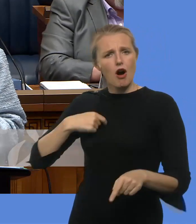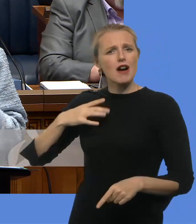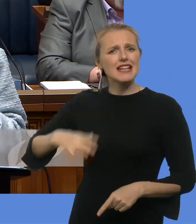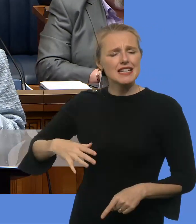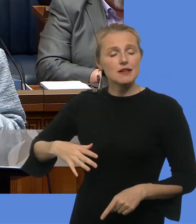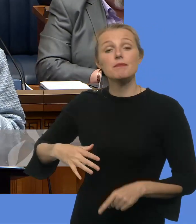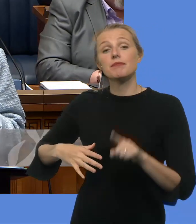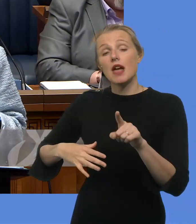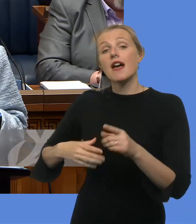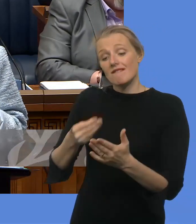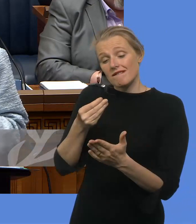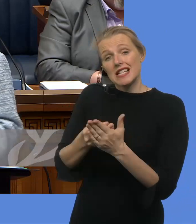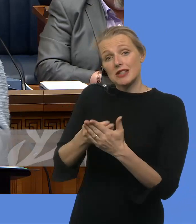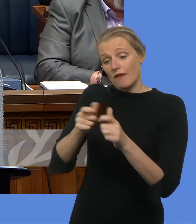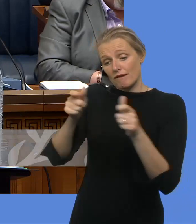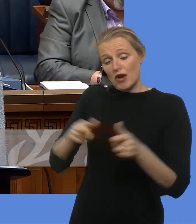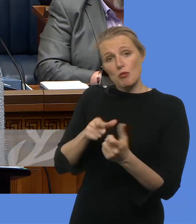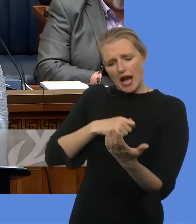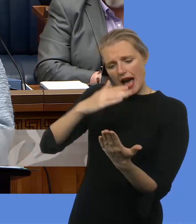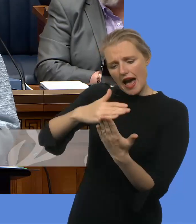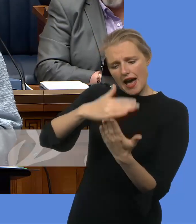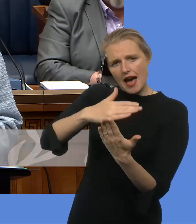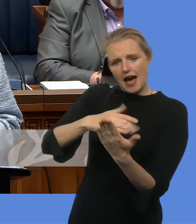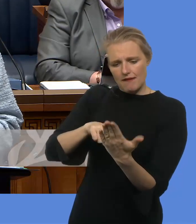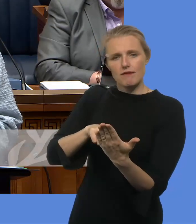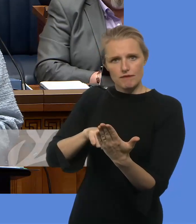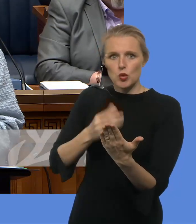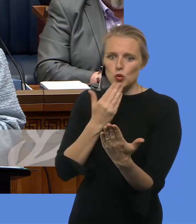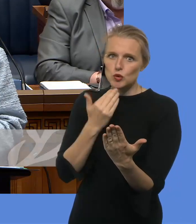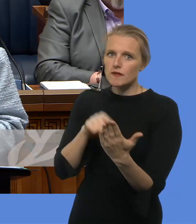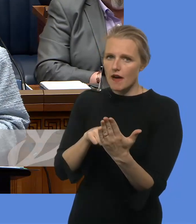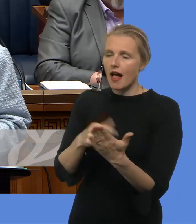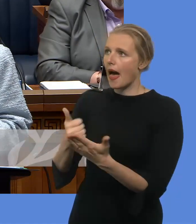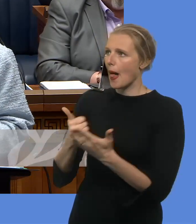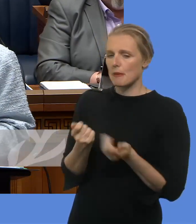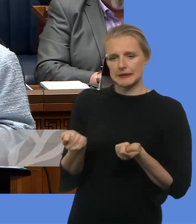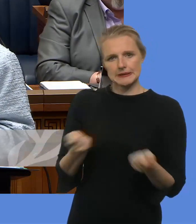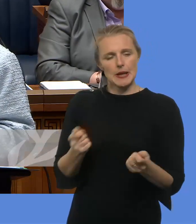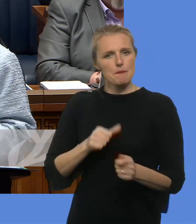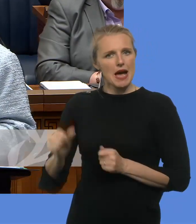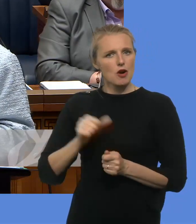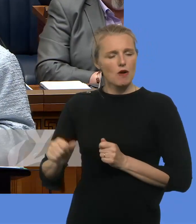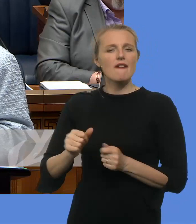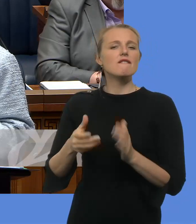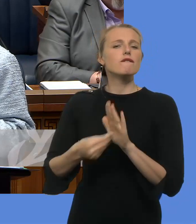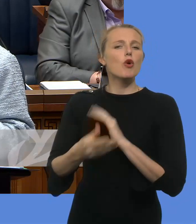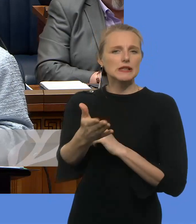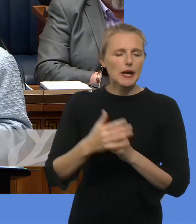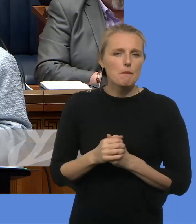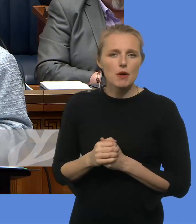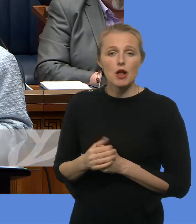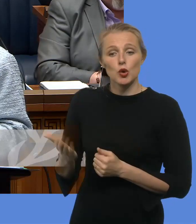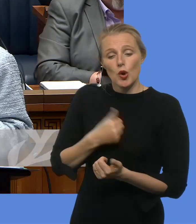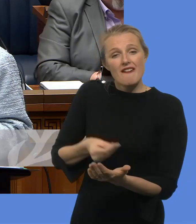and that would help us sustainably manage our public finances. These could include a new fiscal reserve, increased borrowing powers